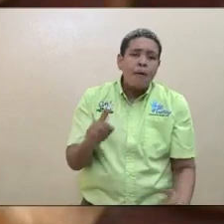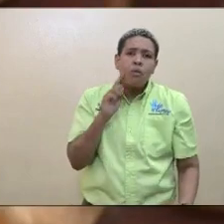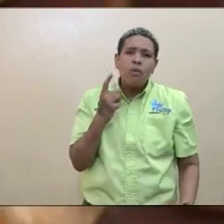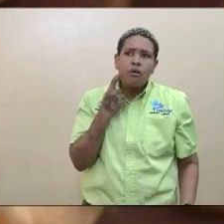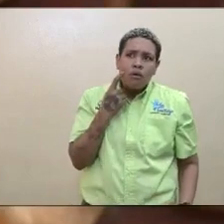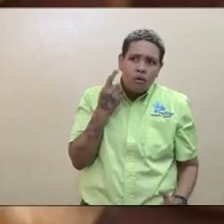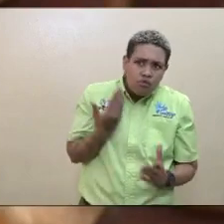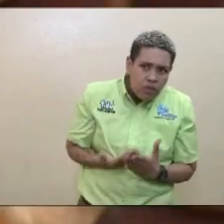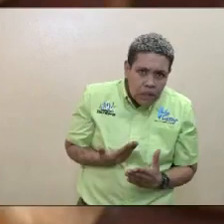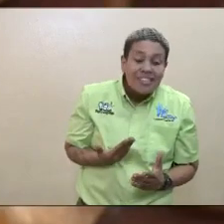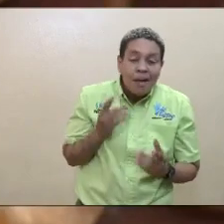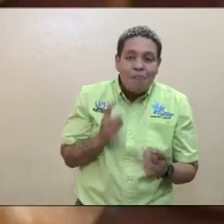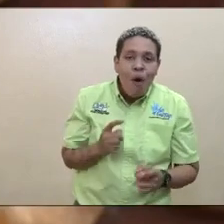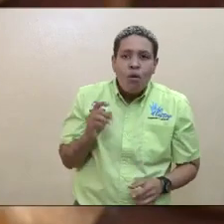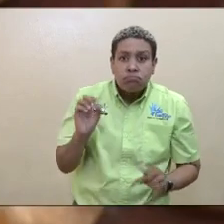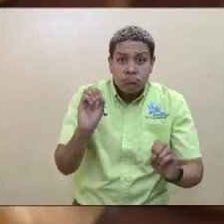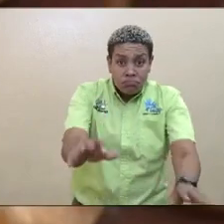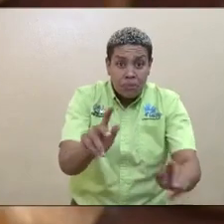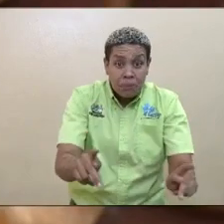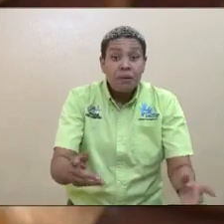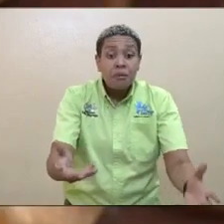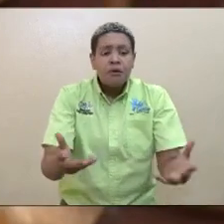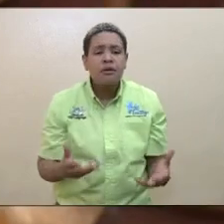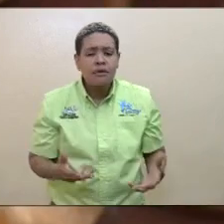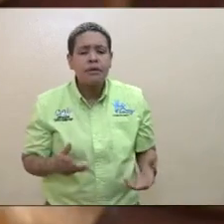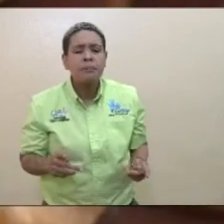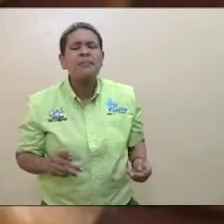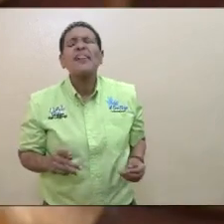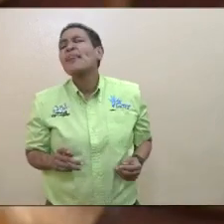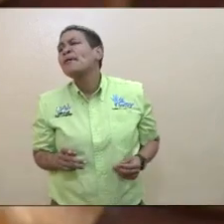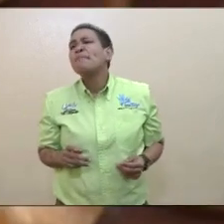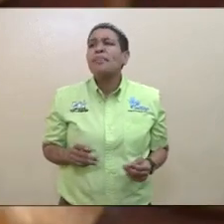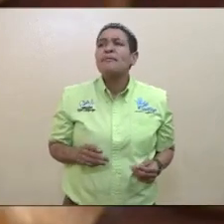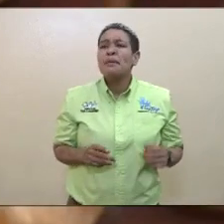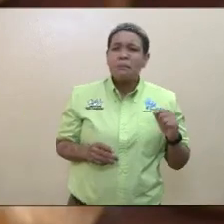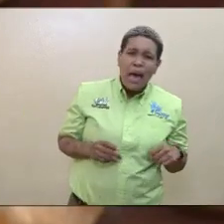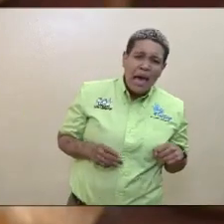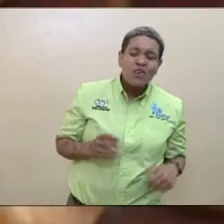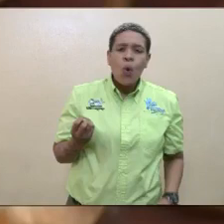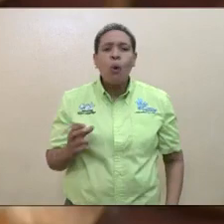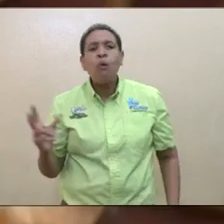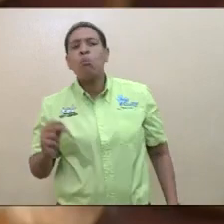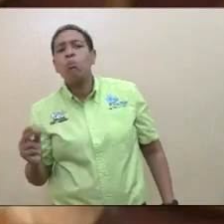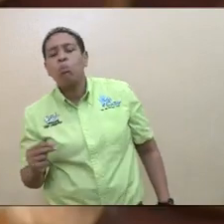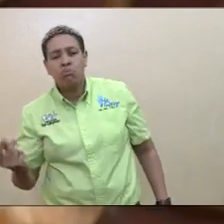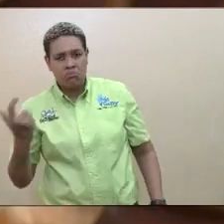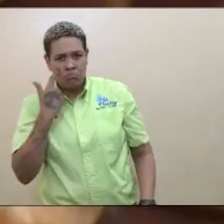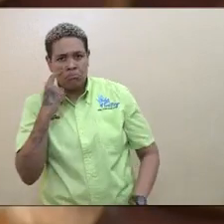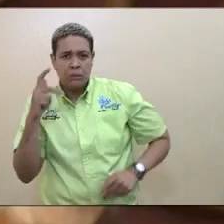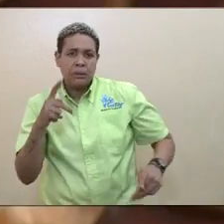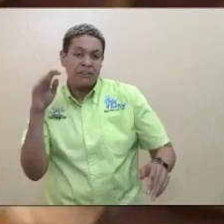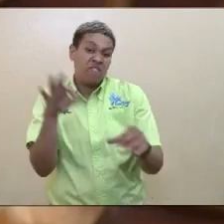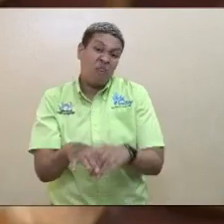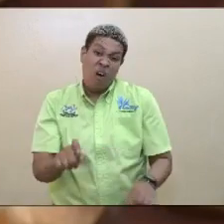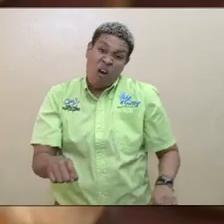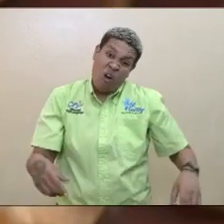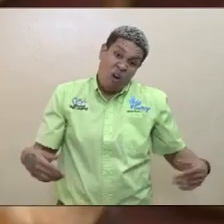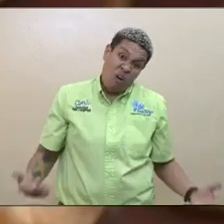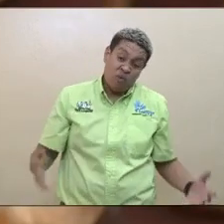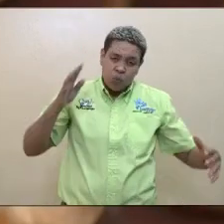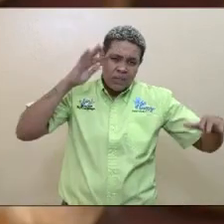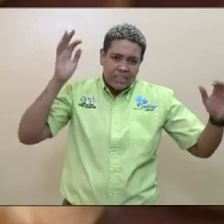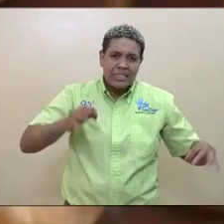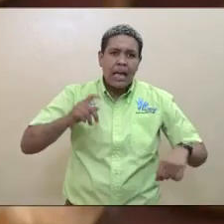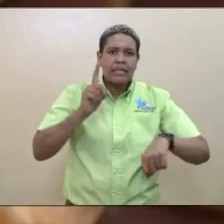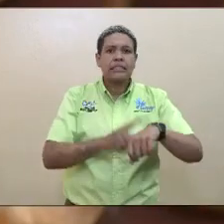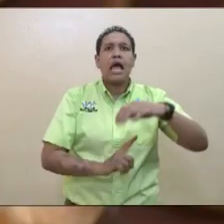to the point of putting the matter to the people, and then when the people decide, we'll know exactly what the actual timeline